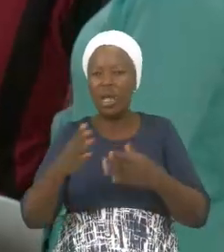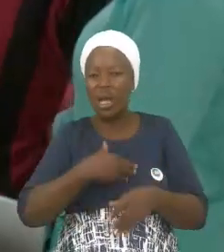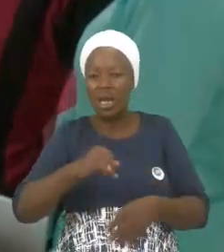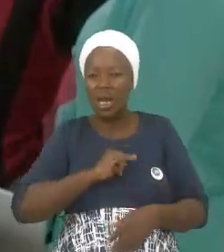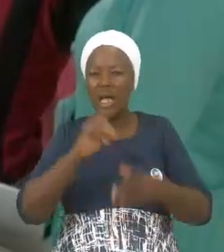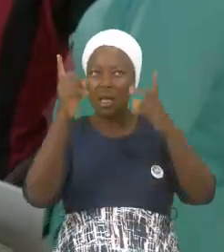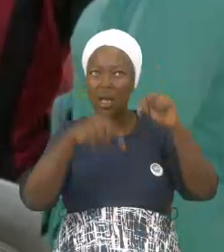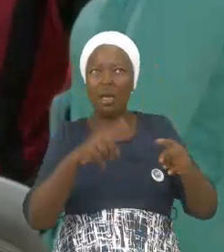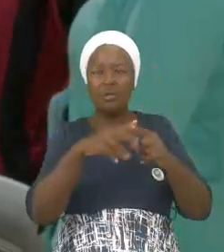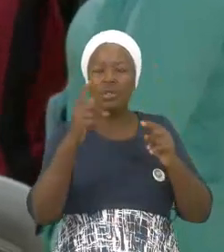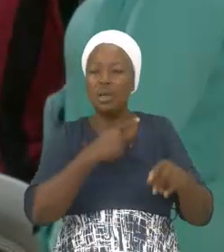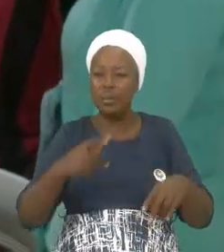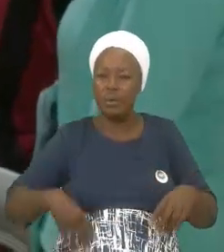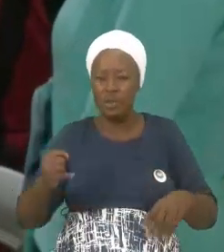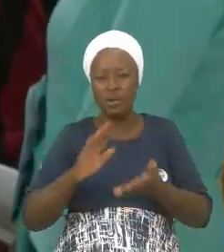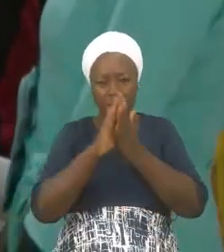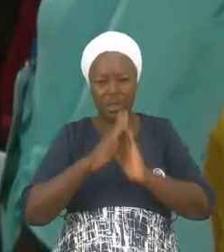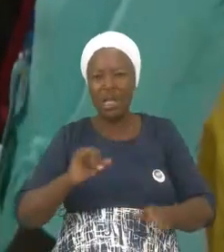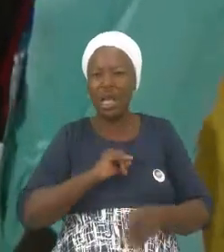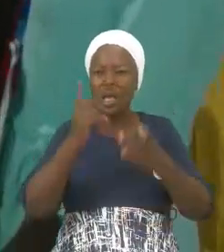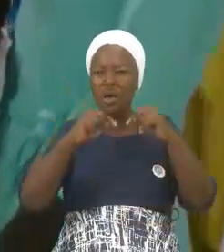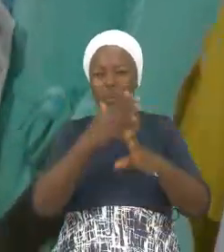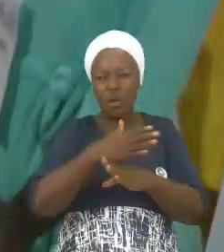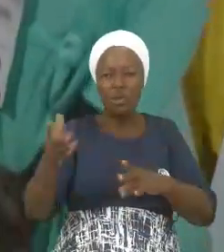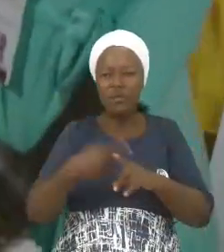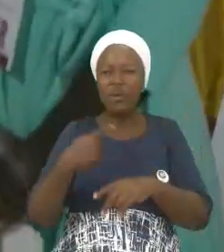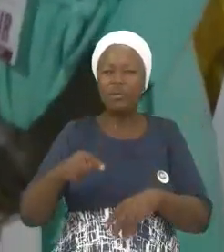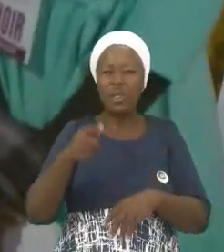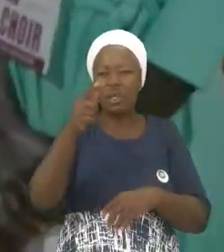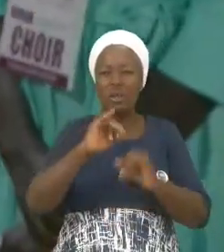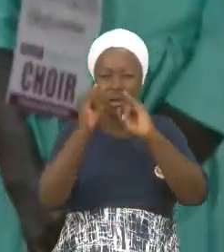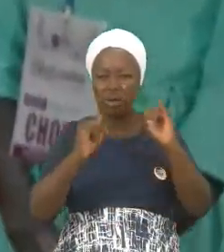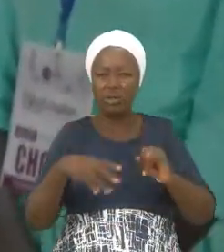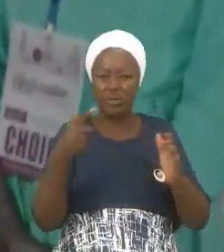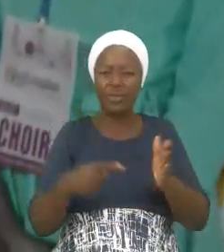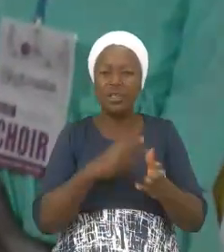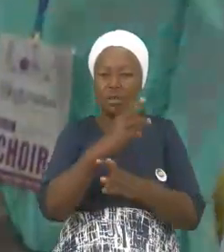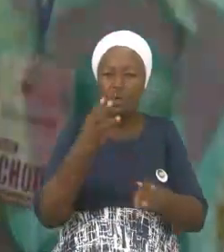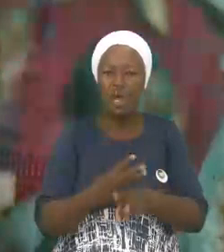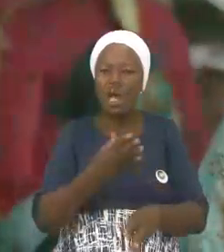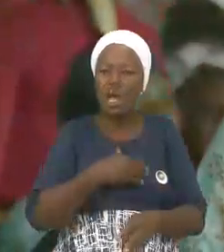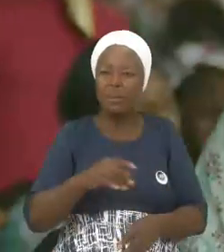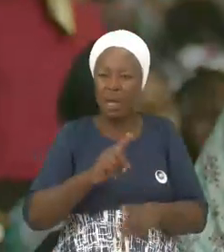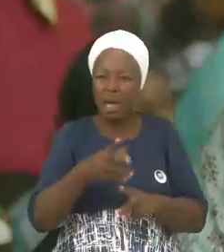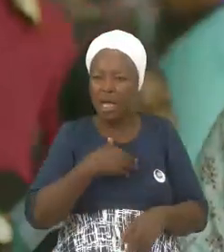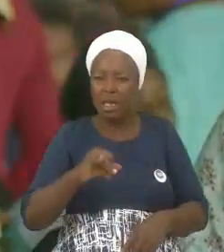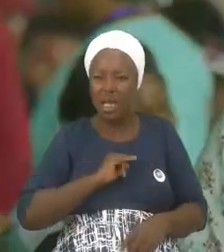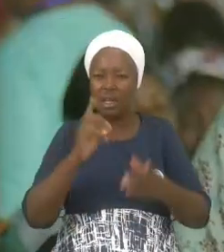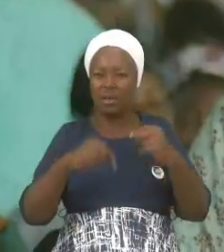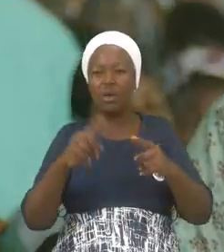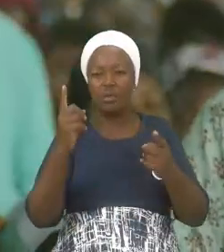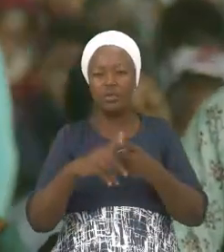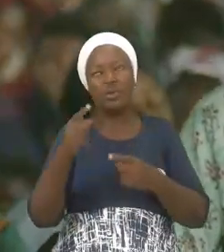of Peace, I come away from the god of this world, and I come to the God of